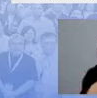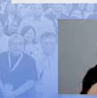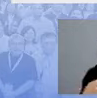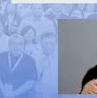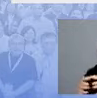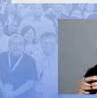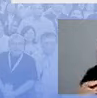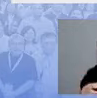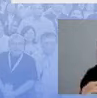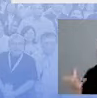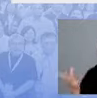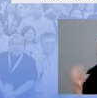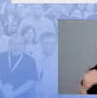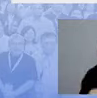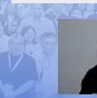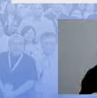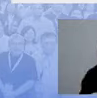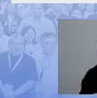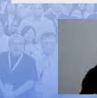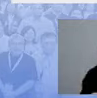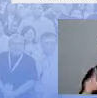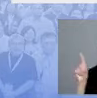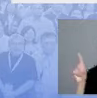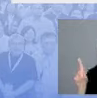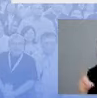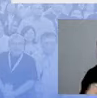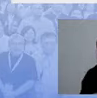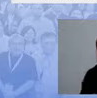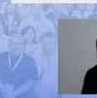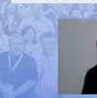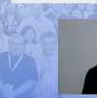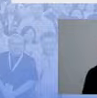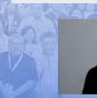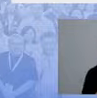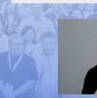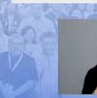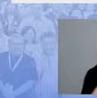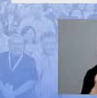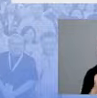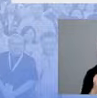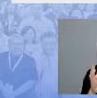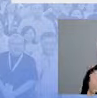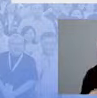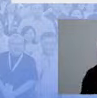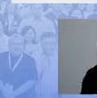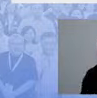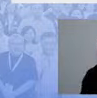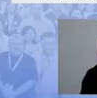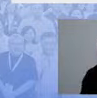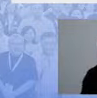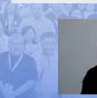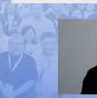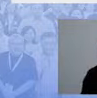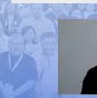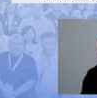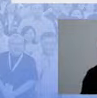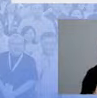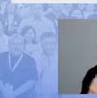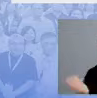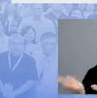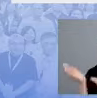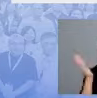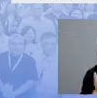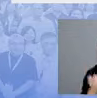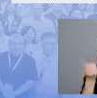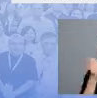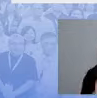that involves government agencies, that involves communities, and APPGM as a facilitator into it. And we bring in issues that